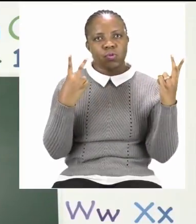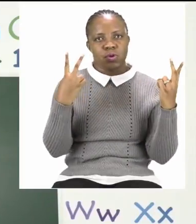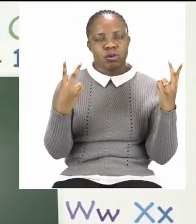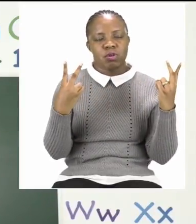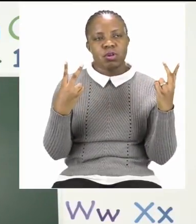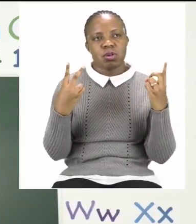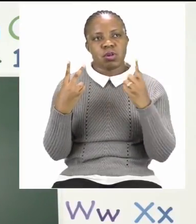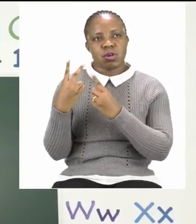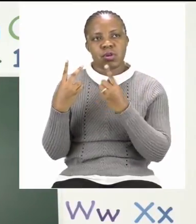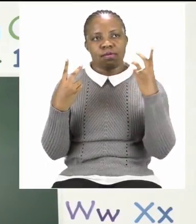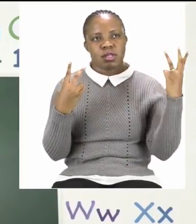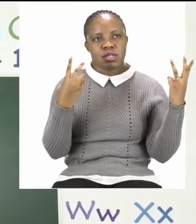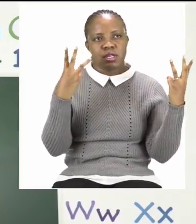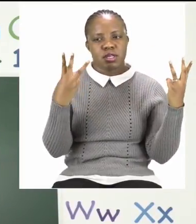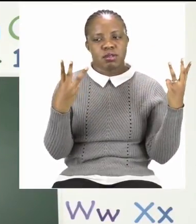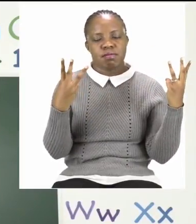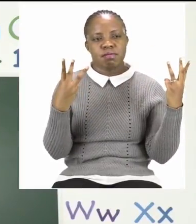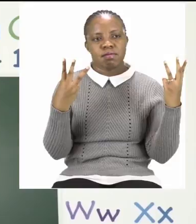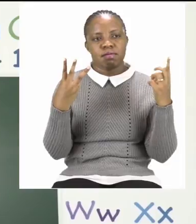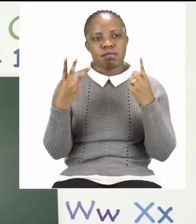12, 13,